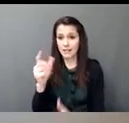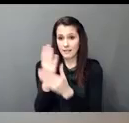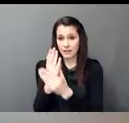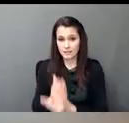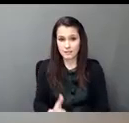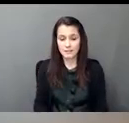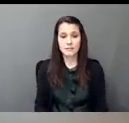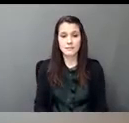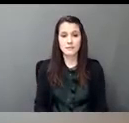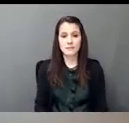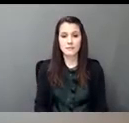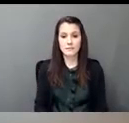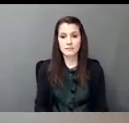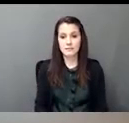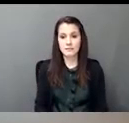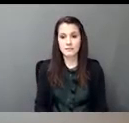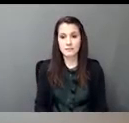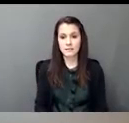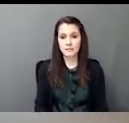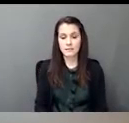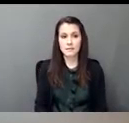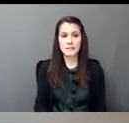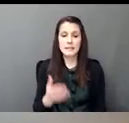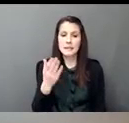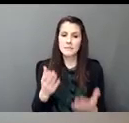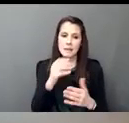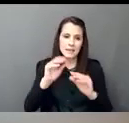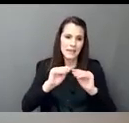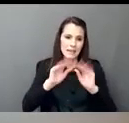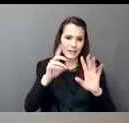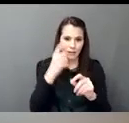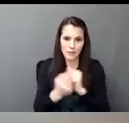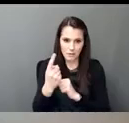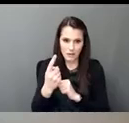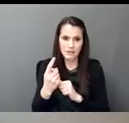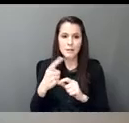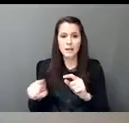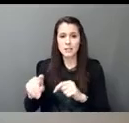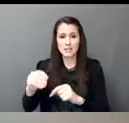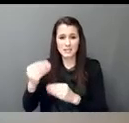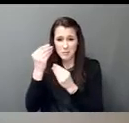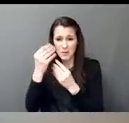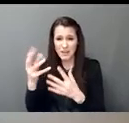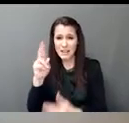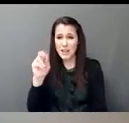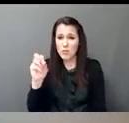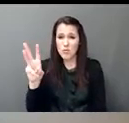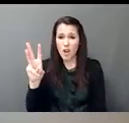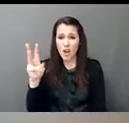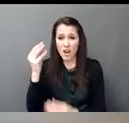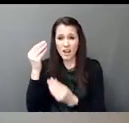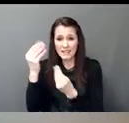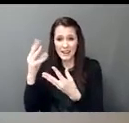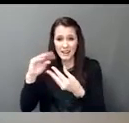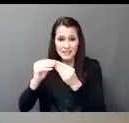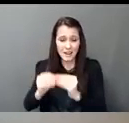This may not make a lot of sense to everybody, but just providing the raw data so that everybody has the ability to